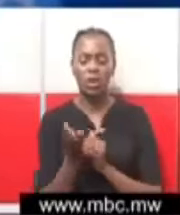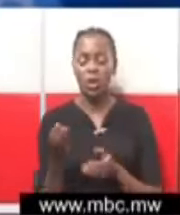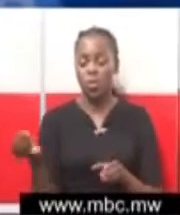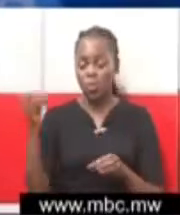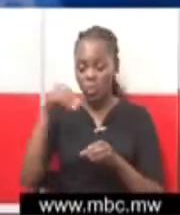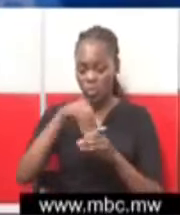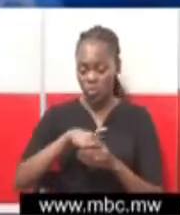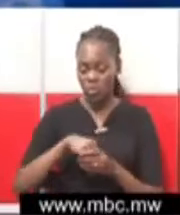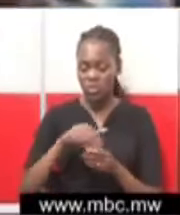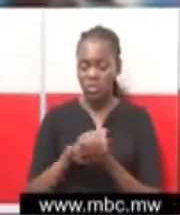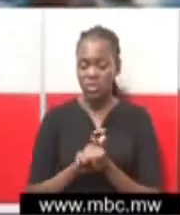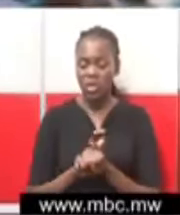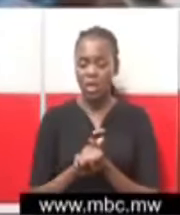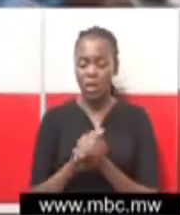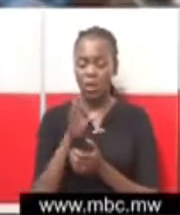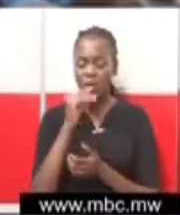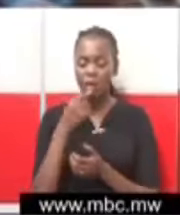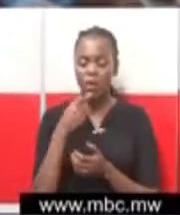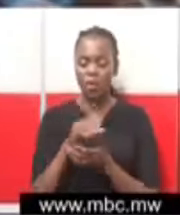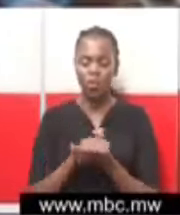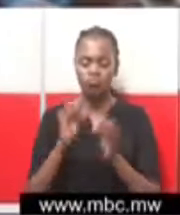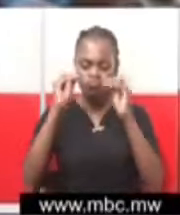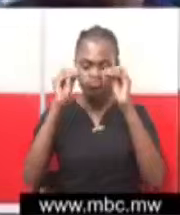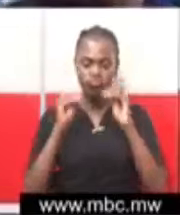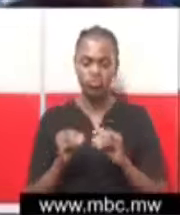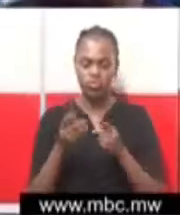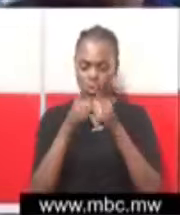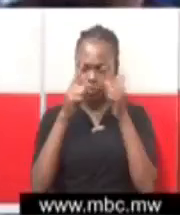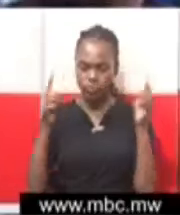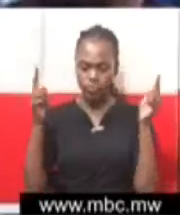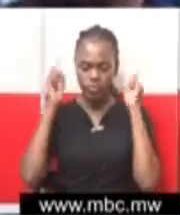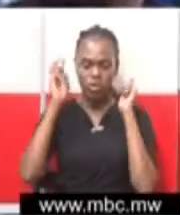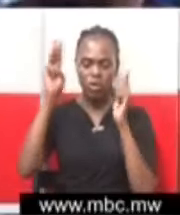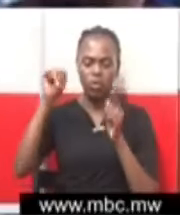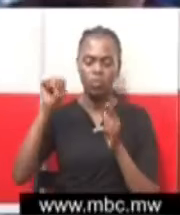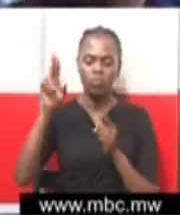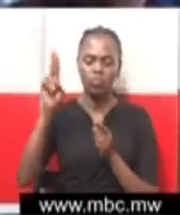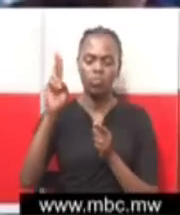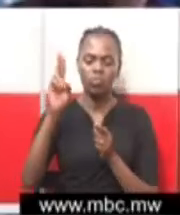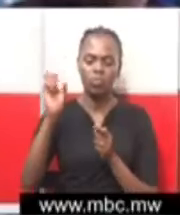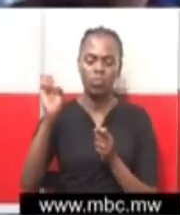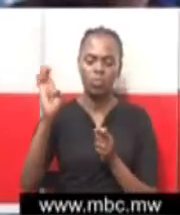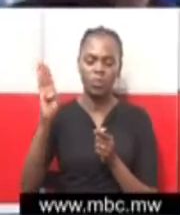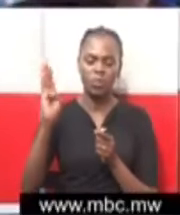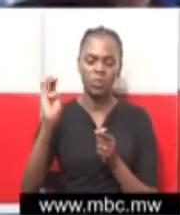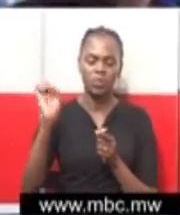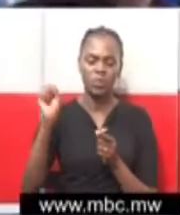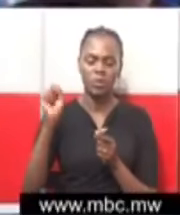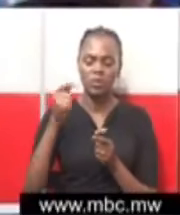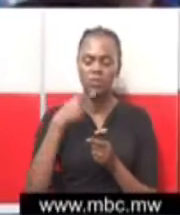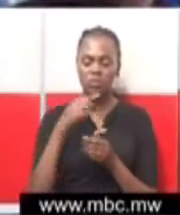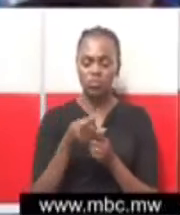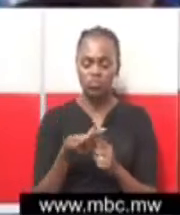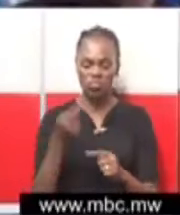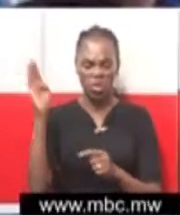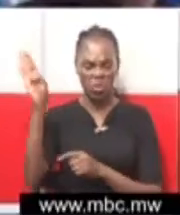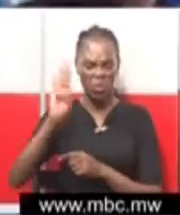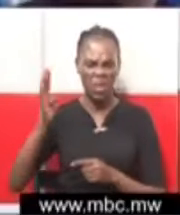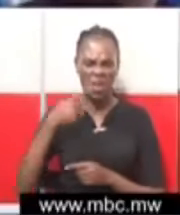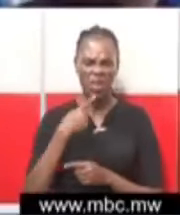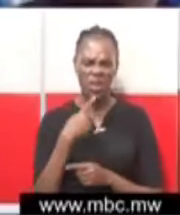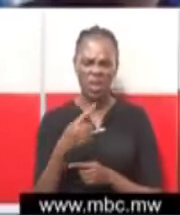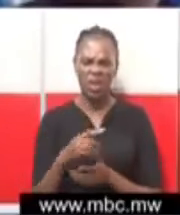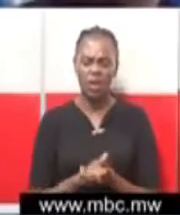political commentator Chimwemwe Tsitsi, who is also lecturer at the Malawi University of Business and Applied Sciences, MUBAS, in Blantyre, says